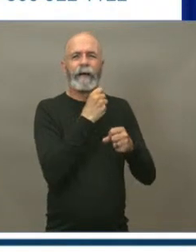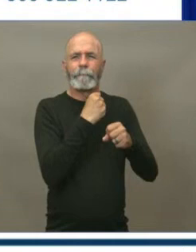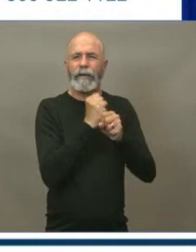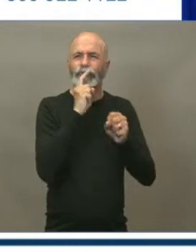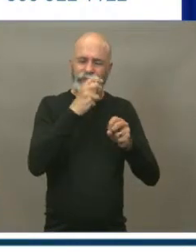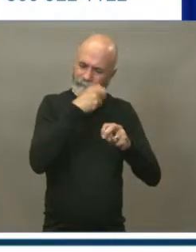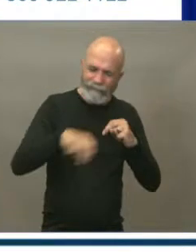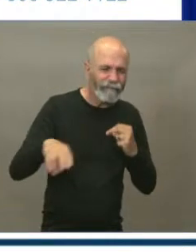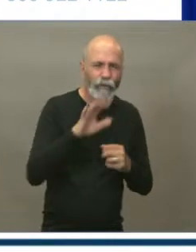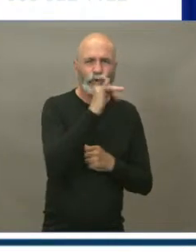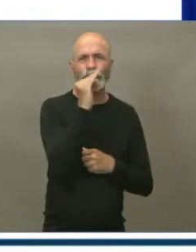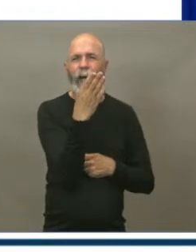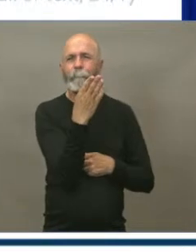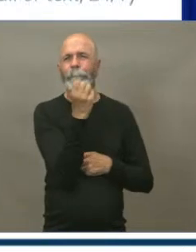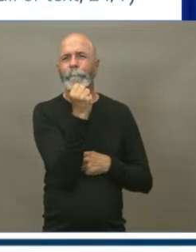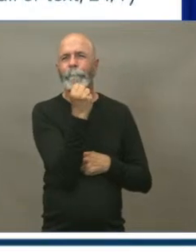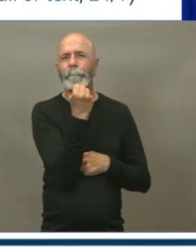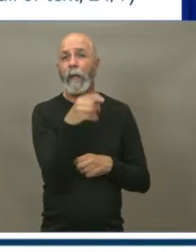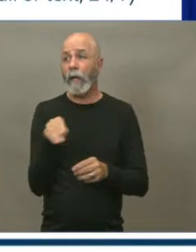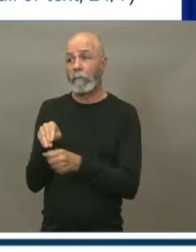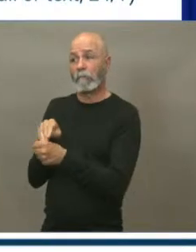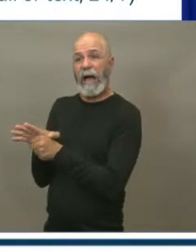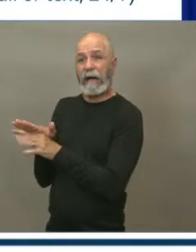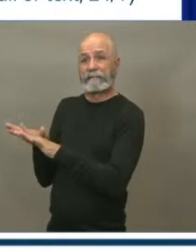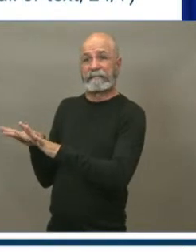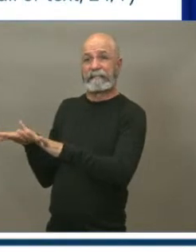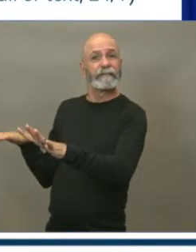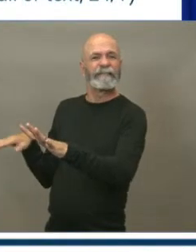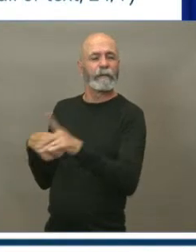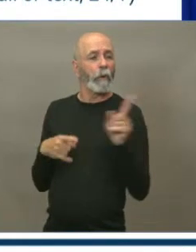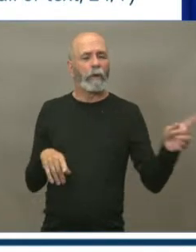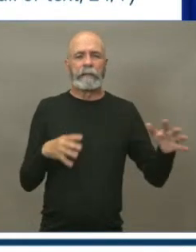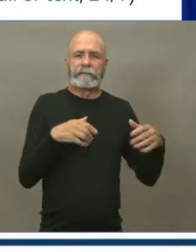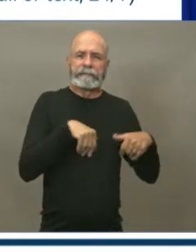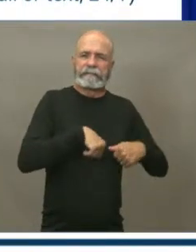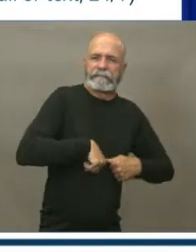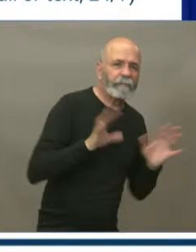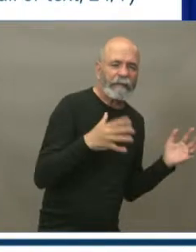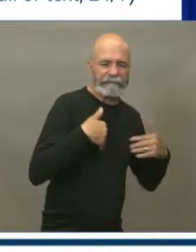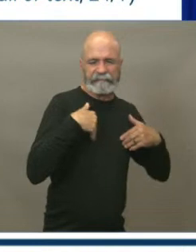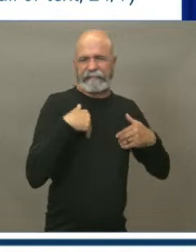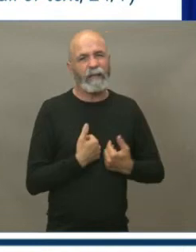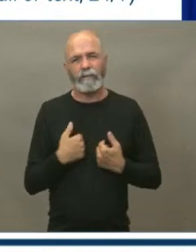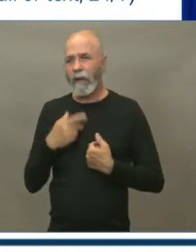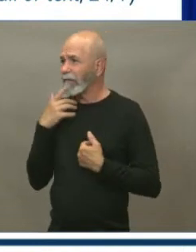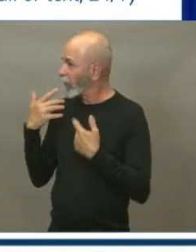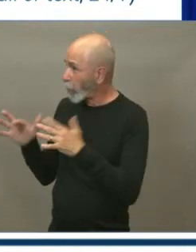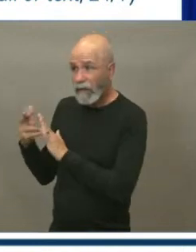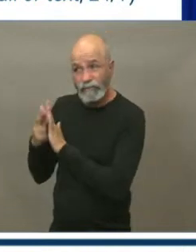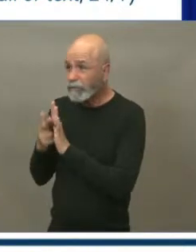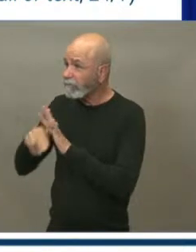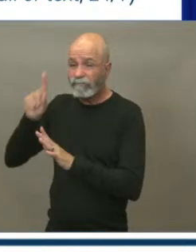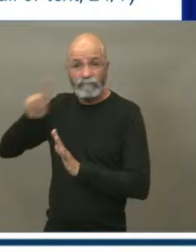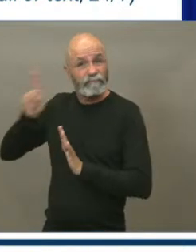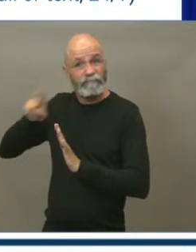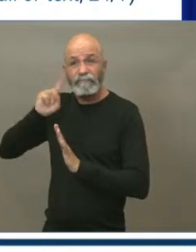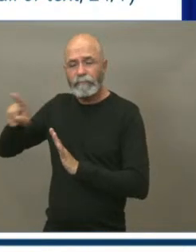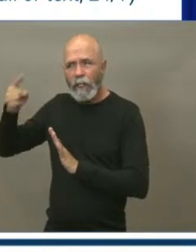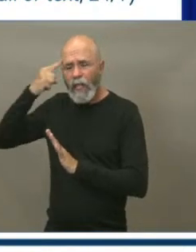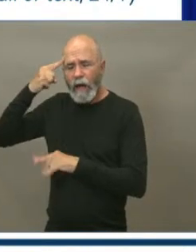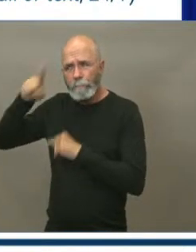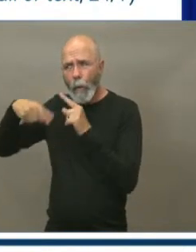during a pandemic. If you are tired of COVID and don't want to follow restrictions and protocols, think of everyone like this that are